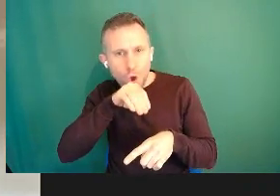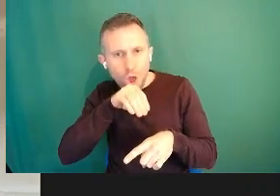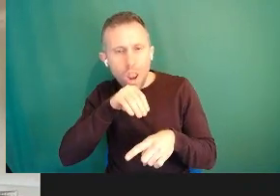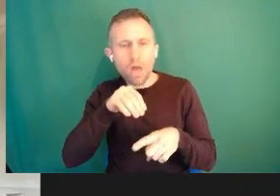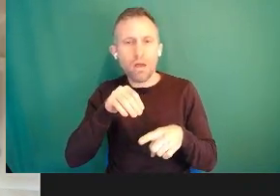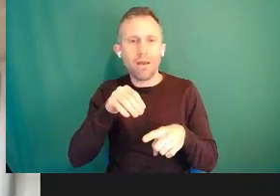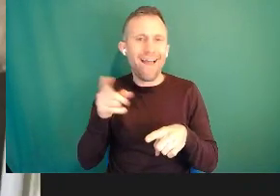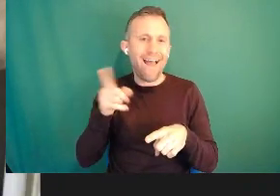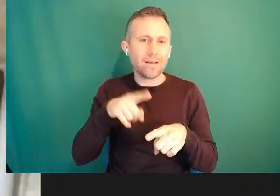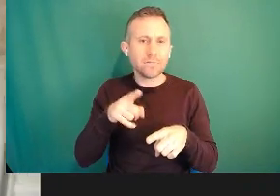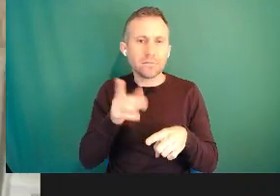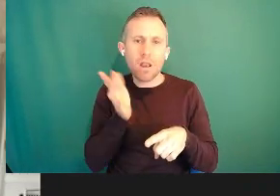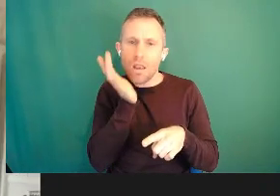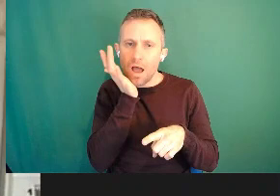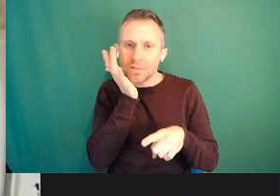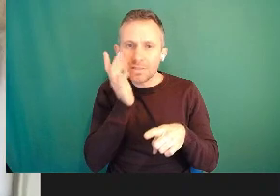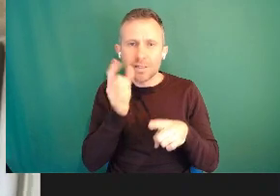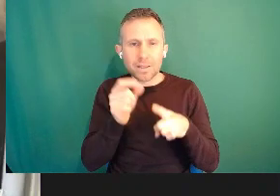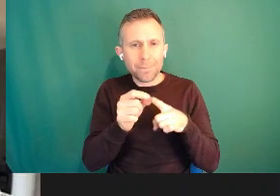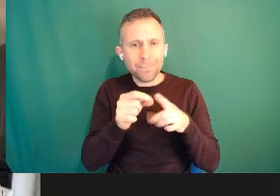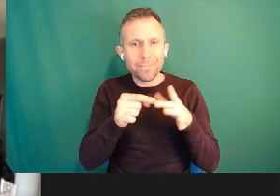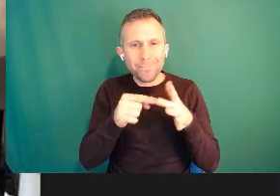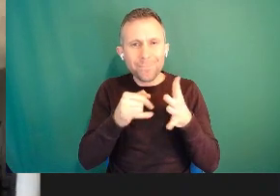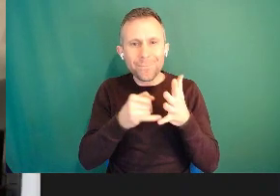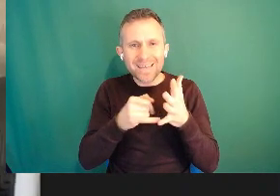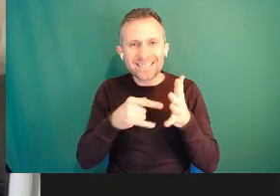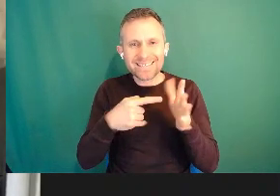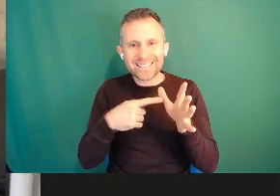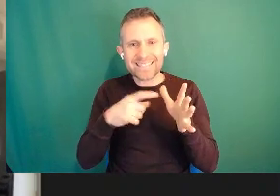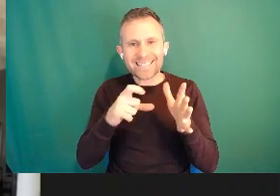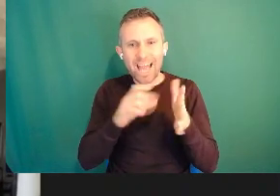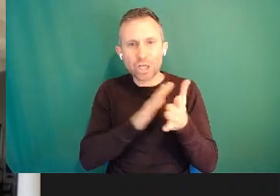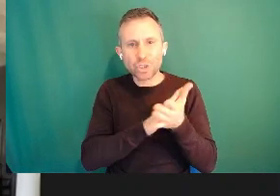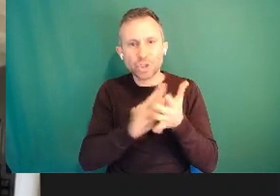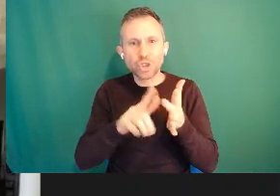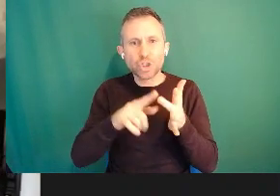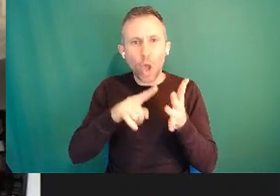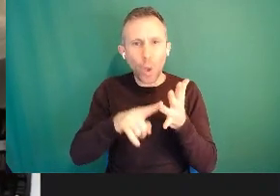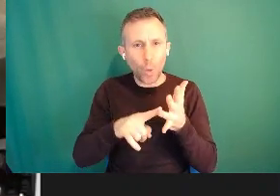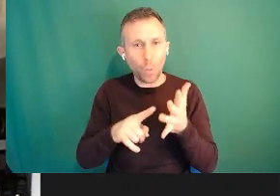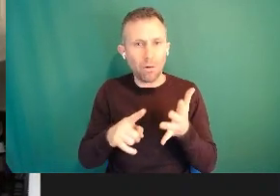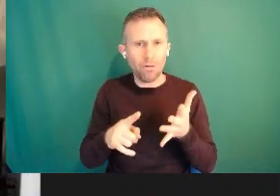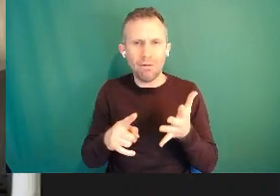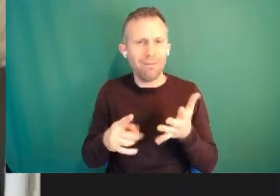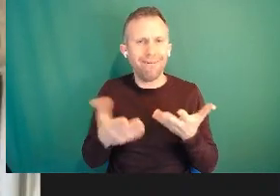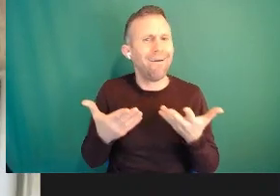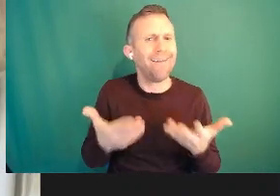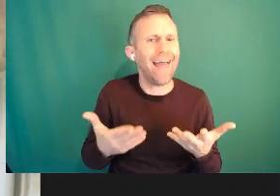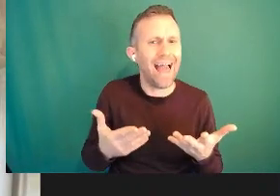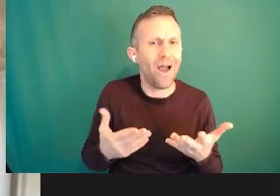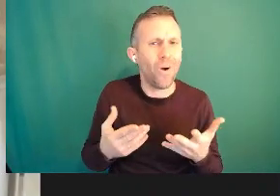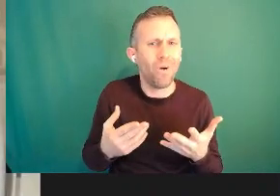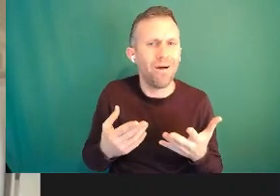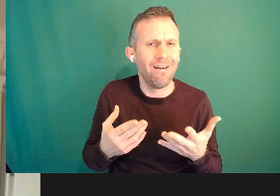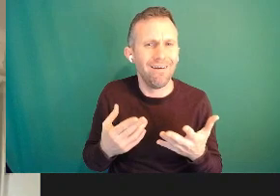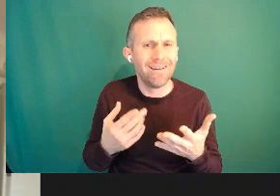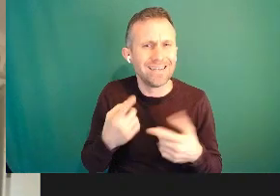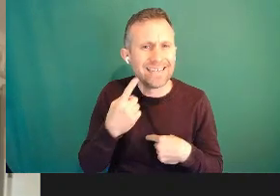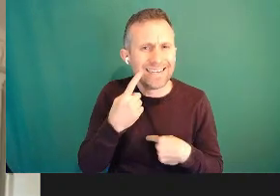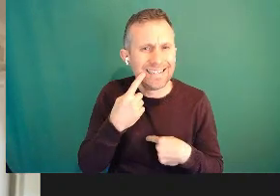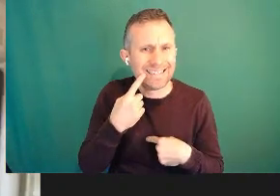Right now today we would just pop down to Waitrose or Tesco's or wherever and buy a packet of pistachios. But back